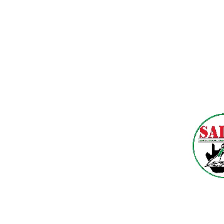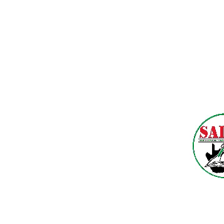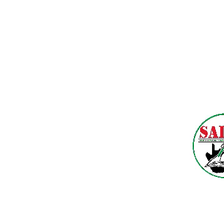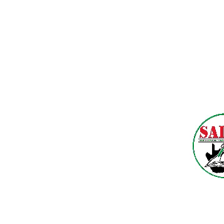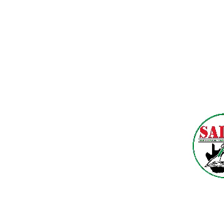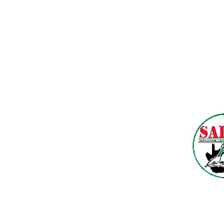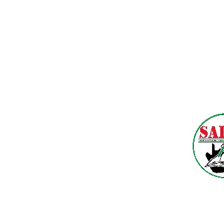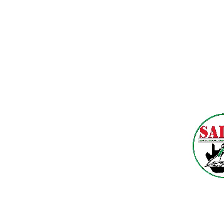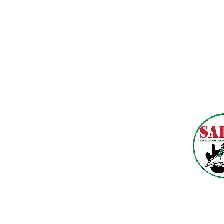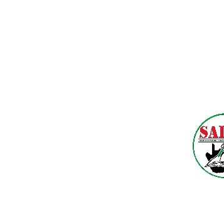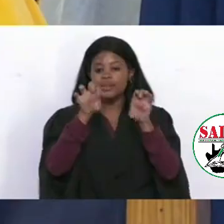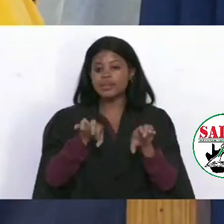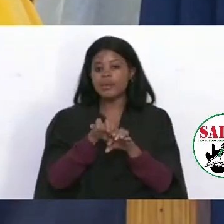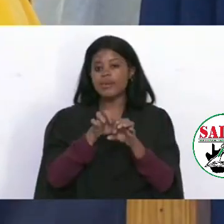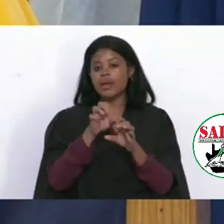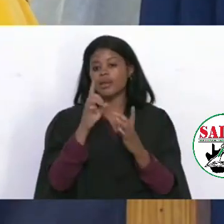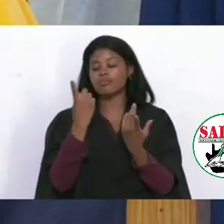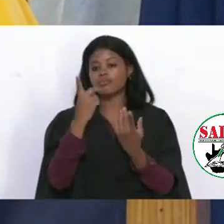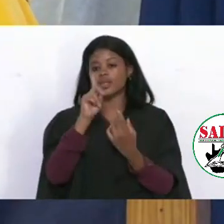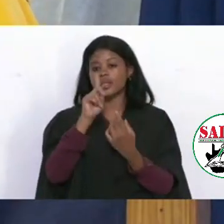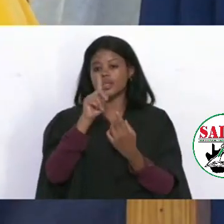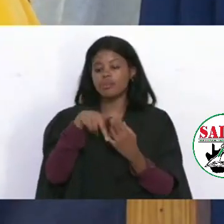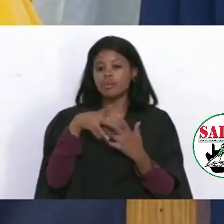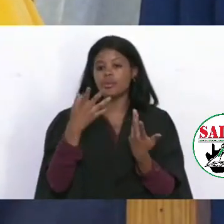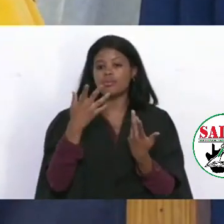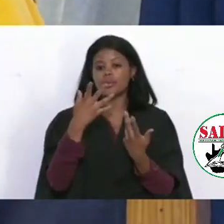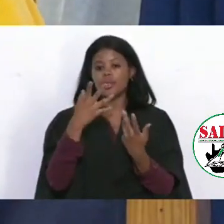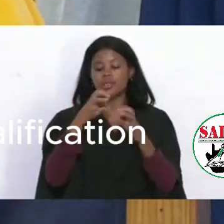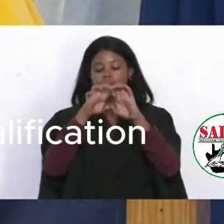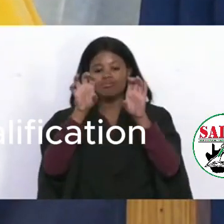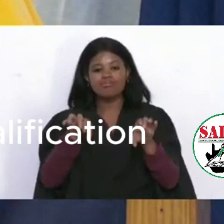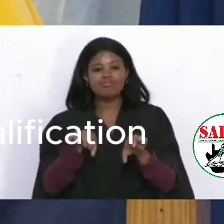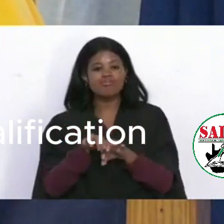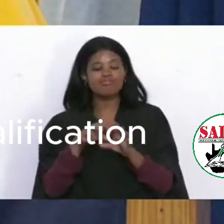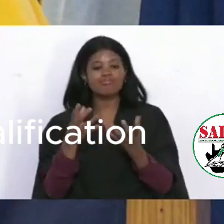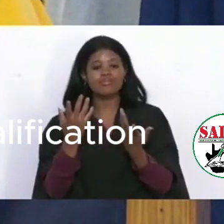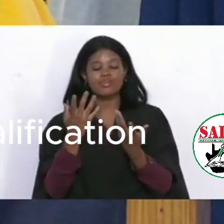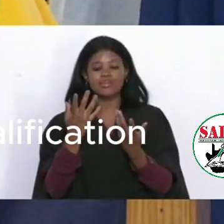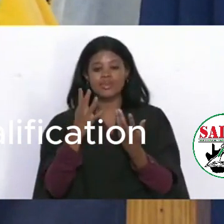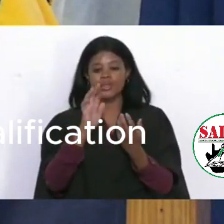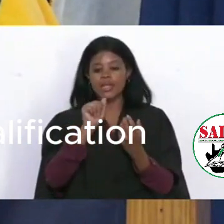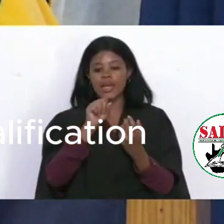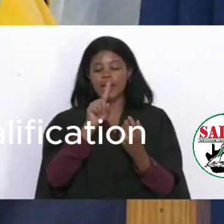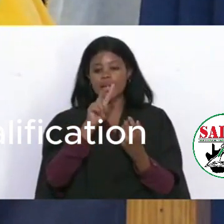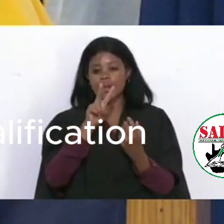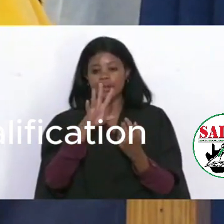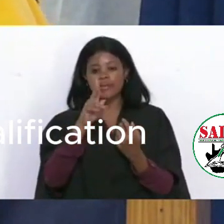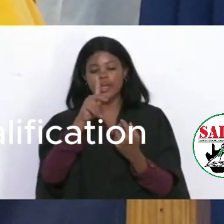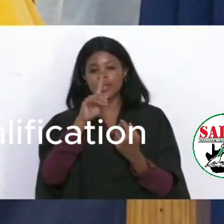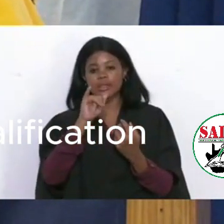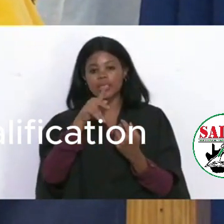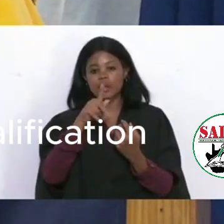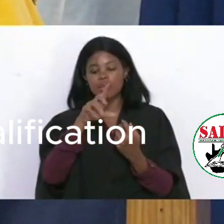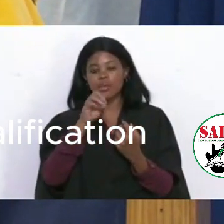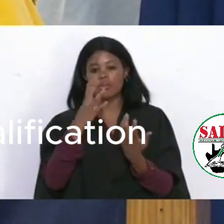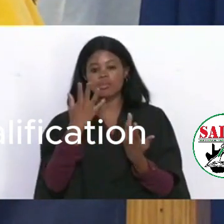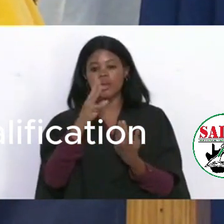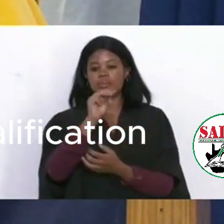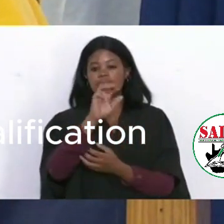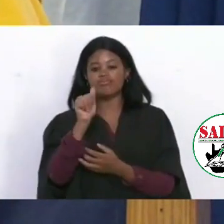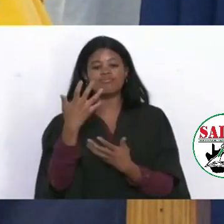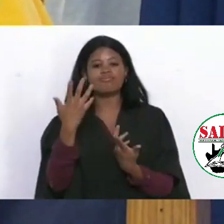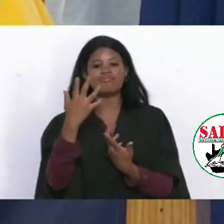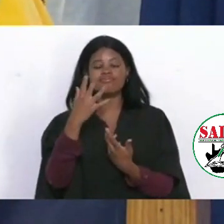certificate, diploma, bachelor's, honors, advanced diploma, master's, or doctoral